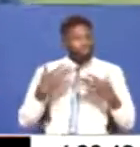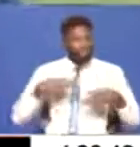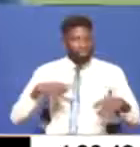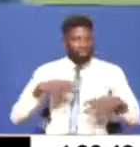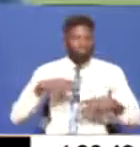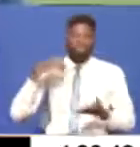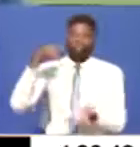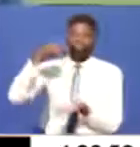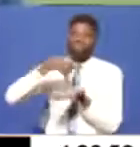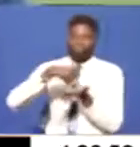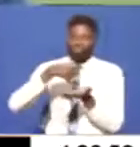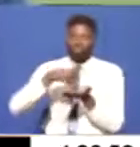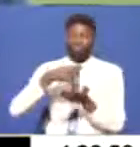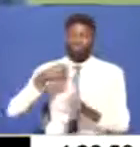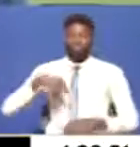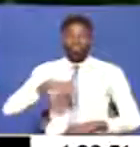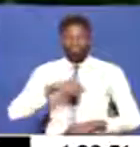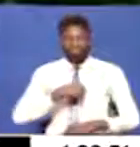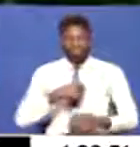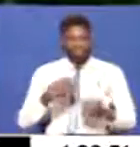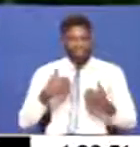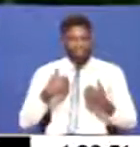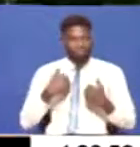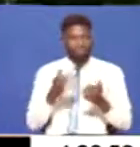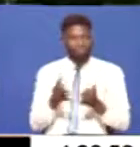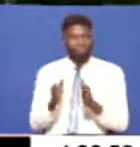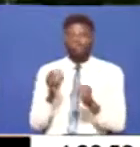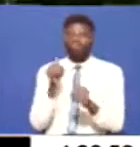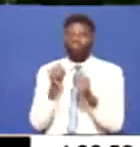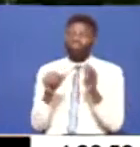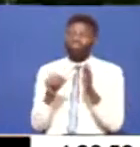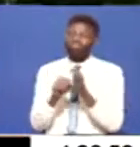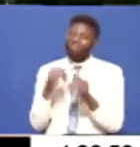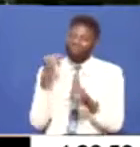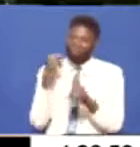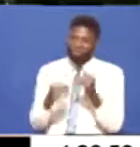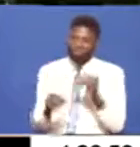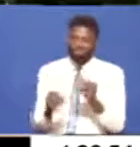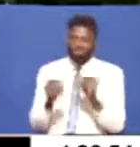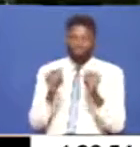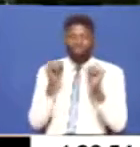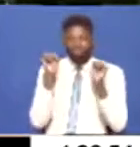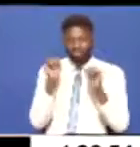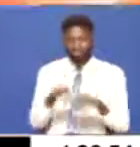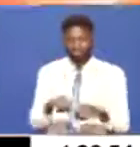suluhu ambaye itamaliza hii shida. Yusuf Hilo, Line Time News.